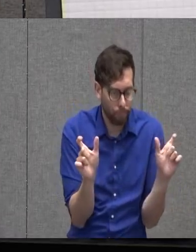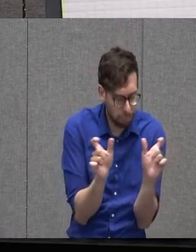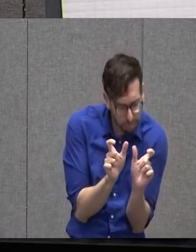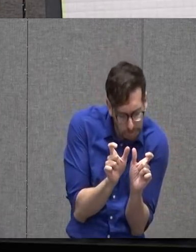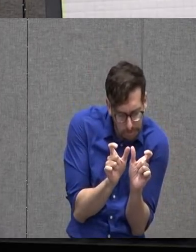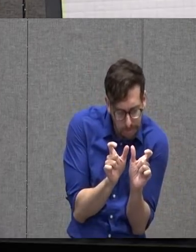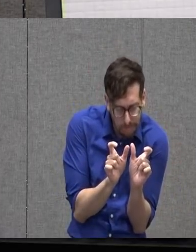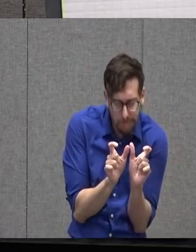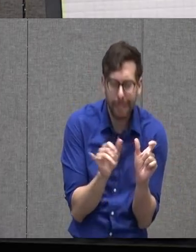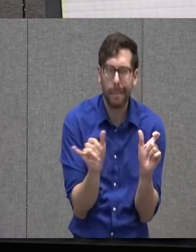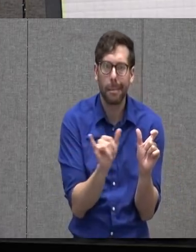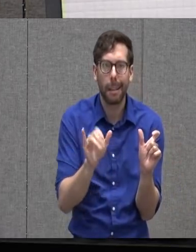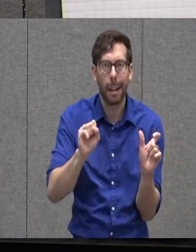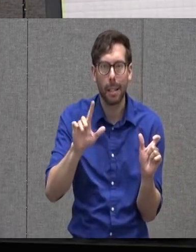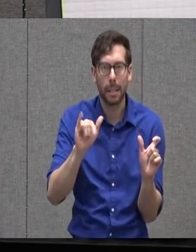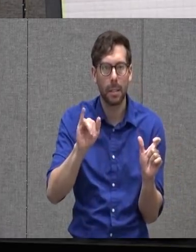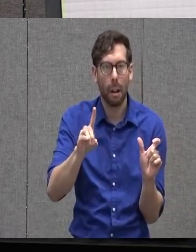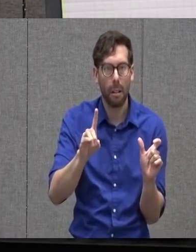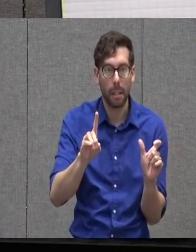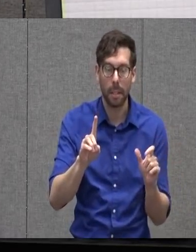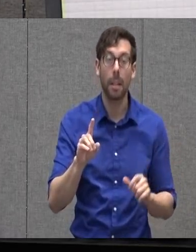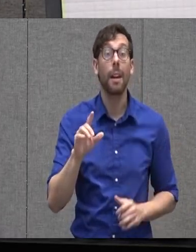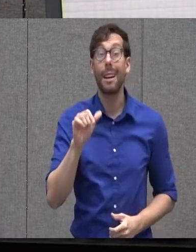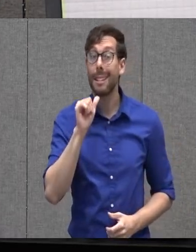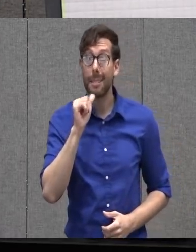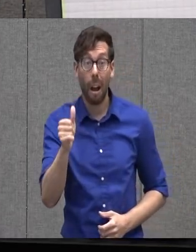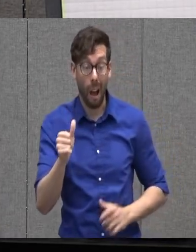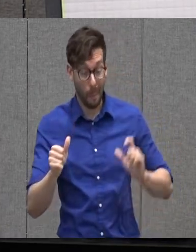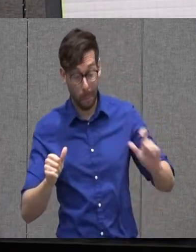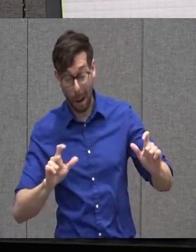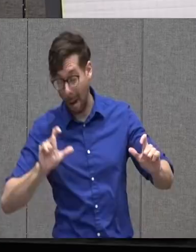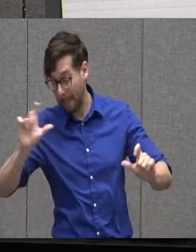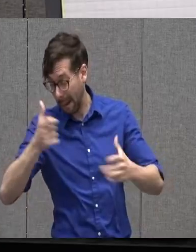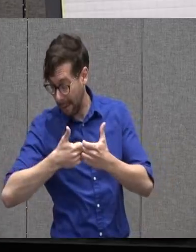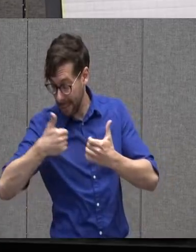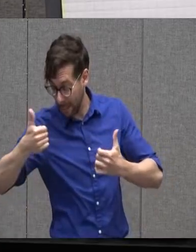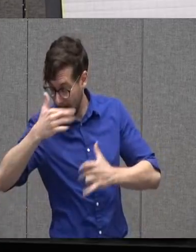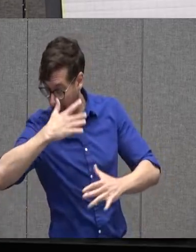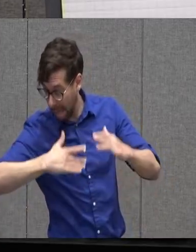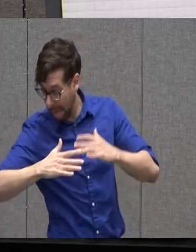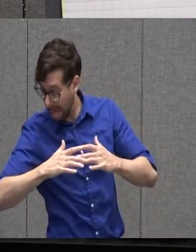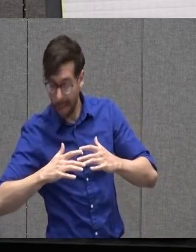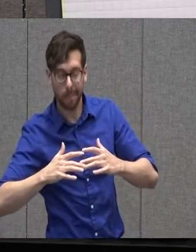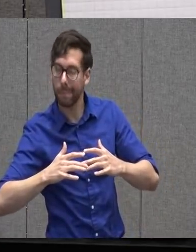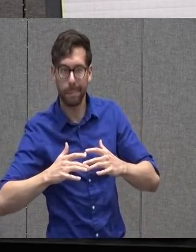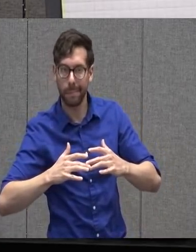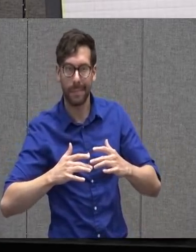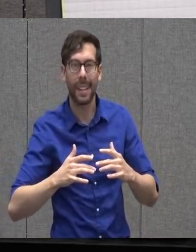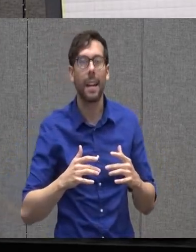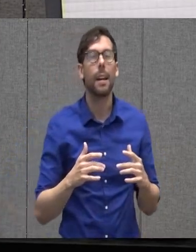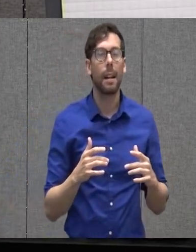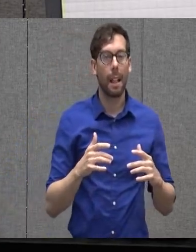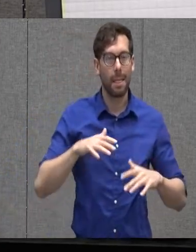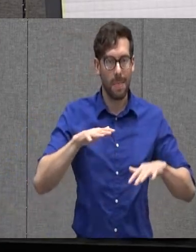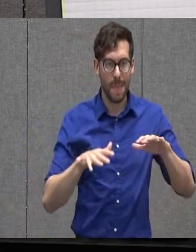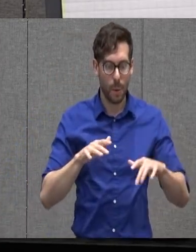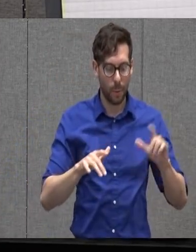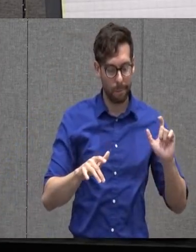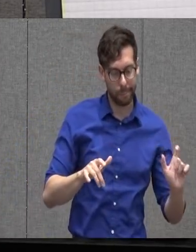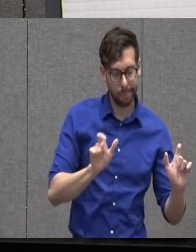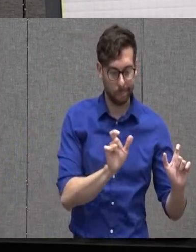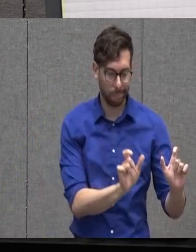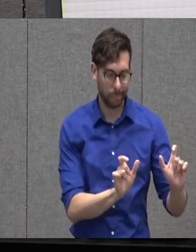space inside of the pot and around it like a gas. So I wanted to show a liquid does take up the space of the container it's